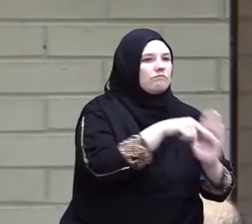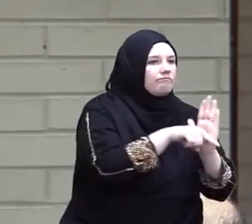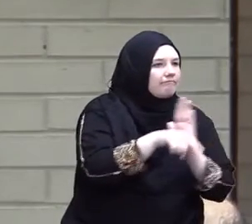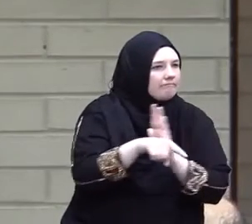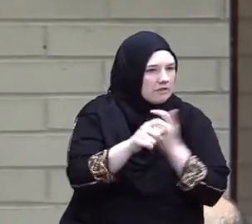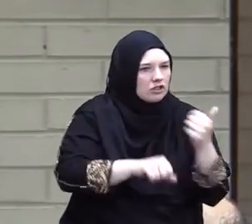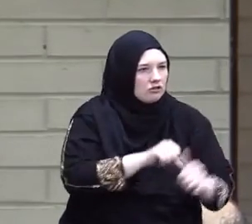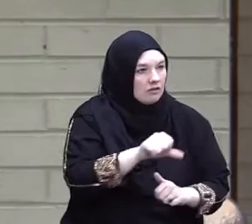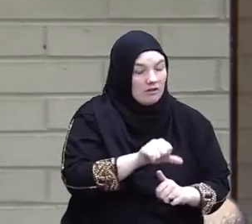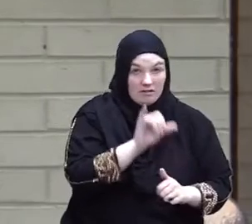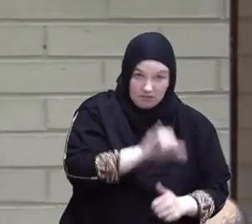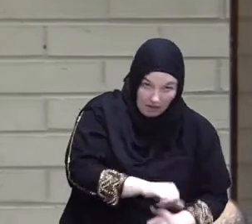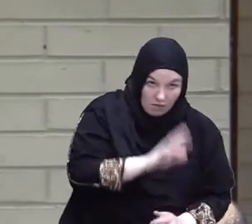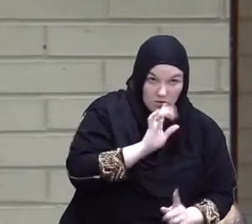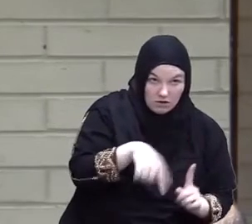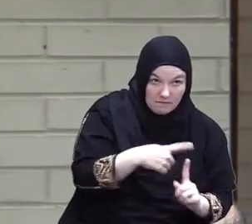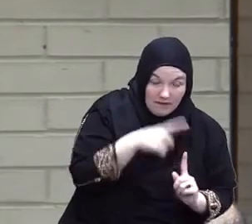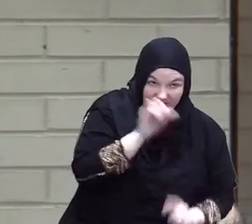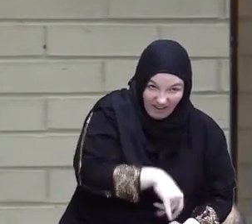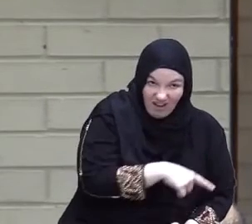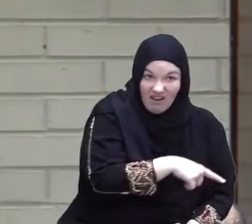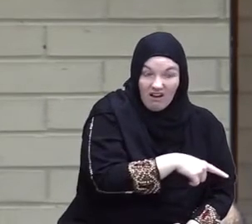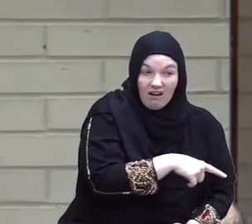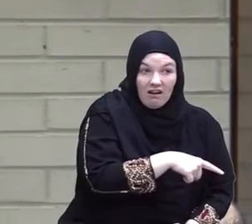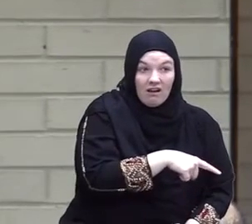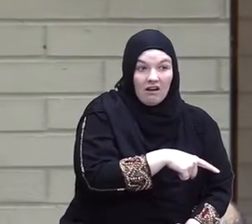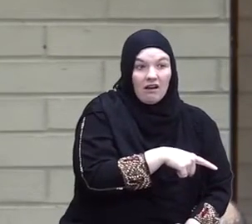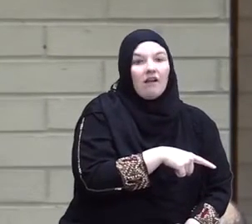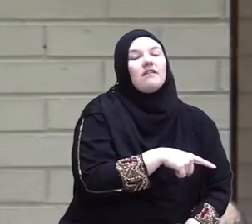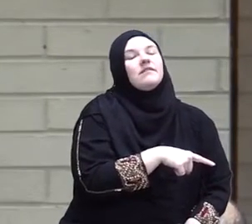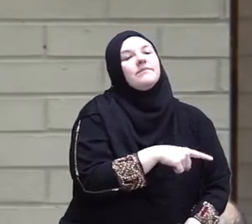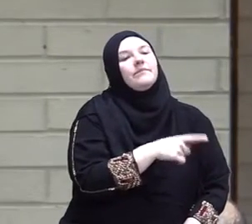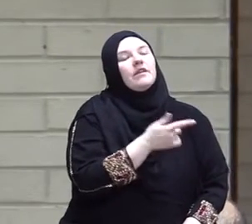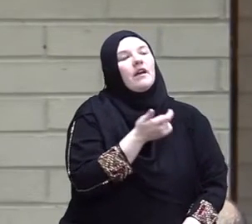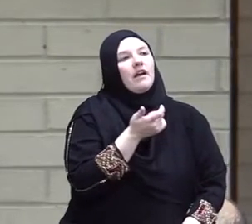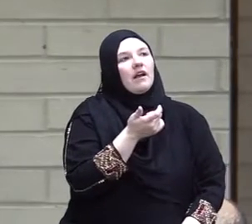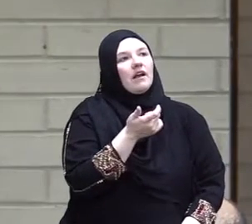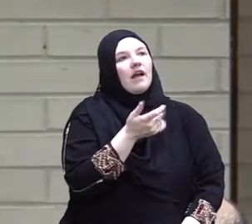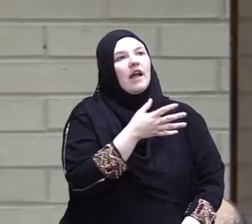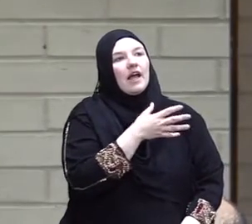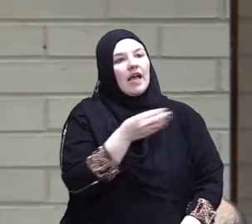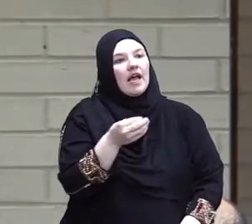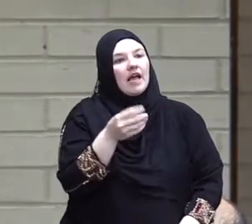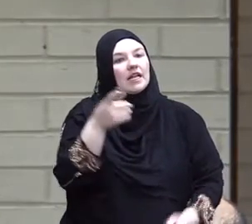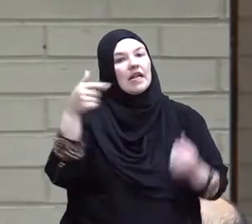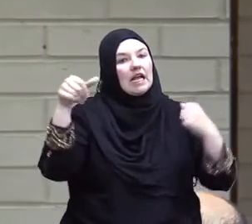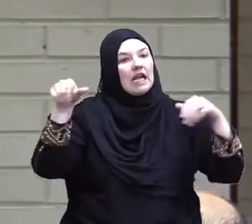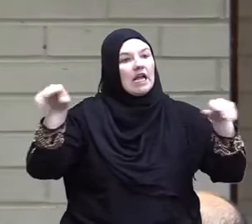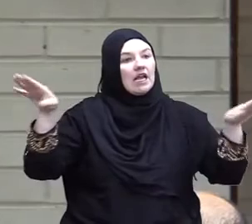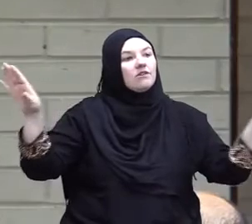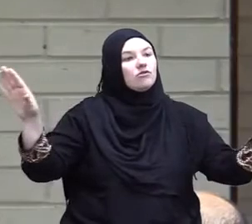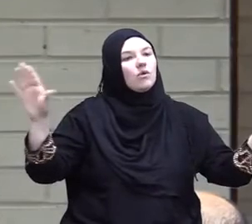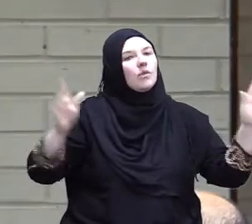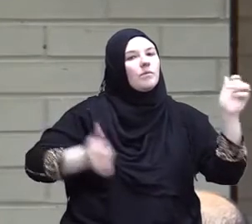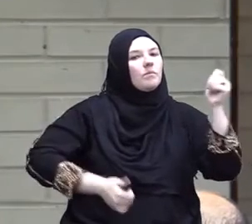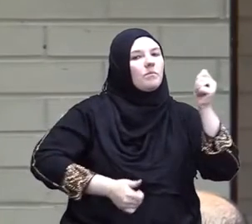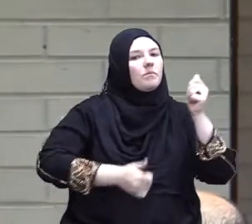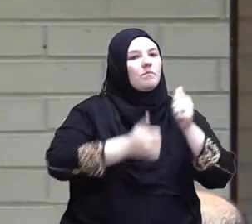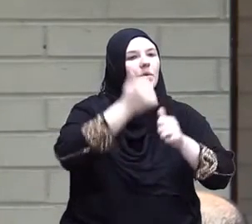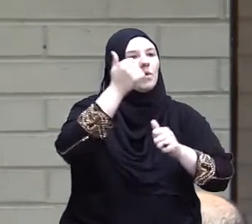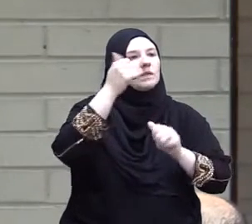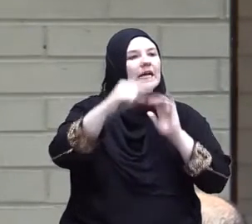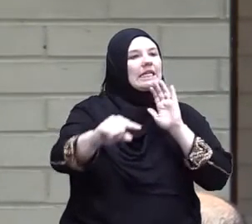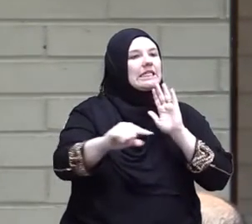They're asking, is this the one that you're talking about? Right? And because what they said was the most